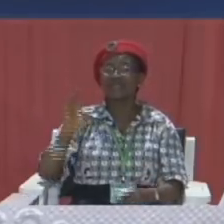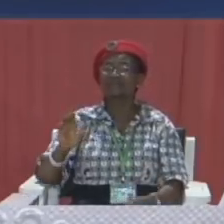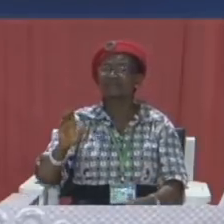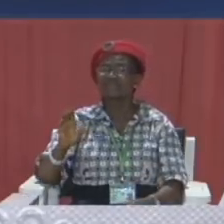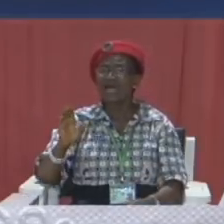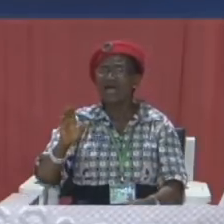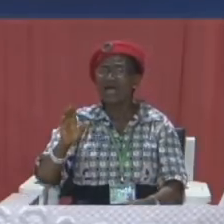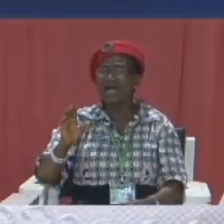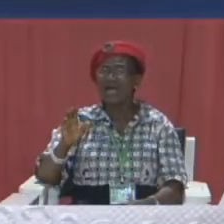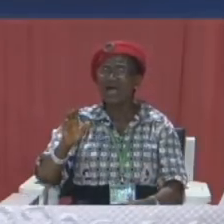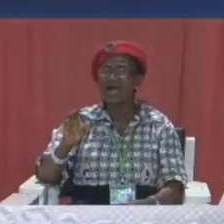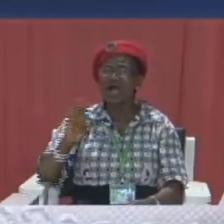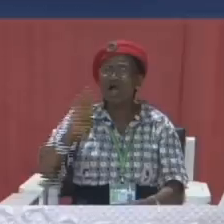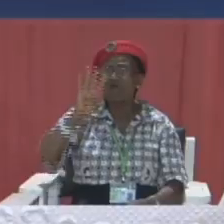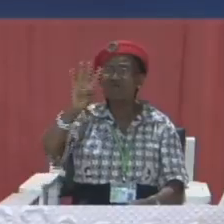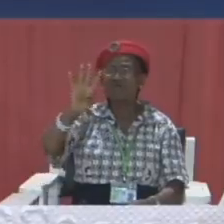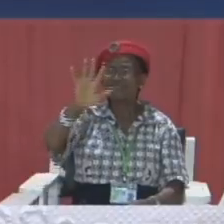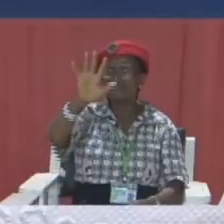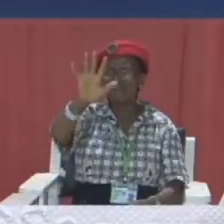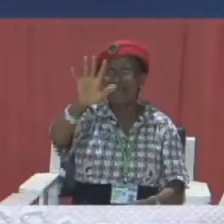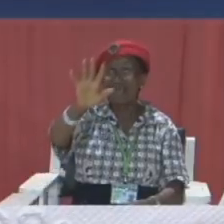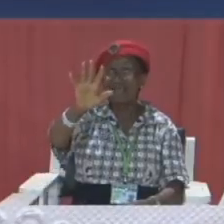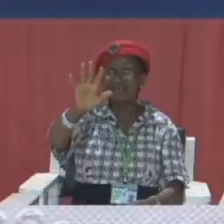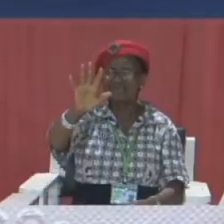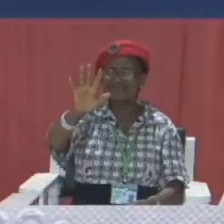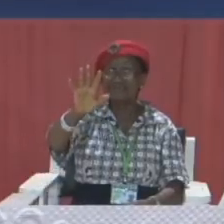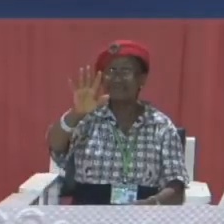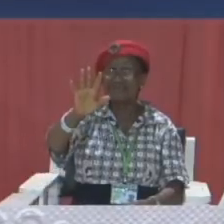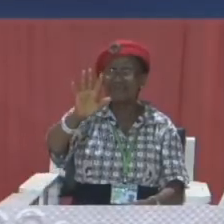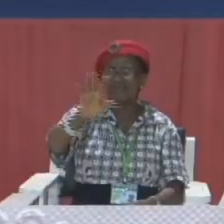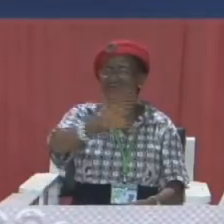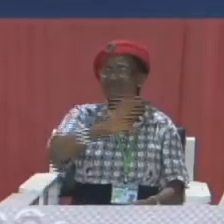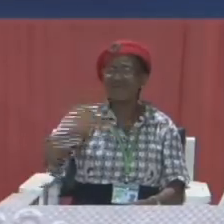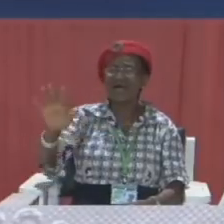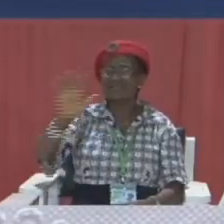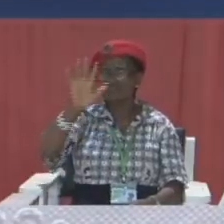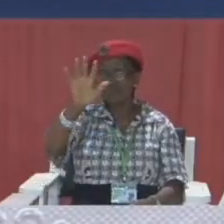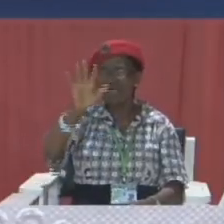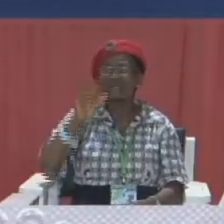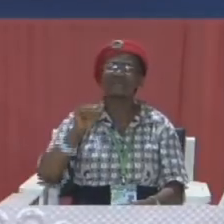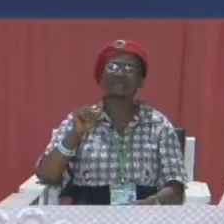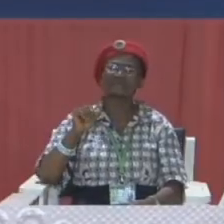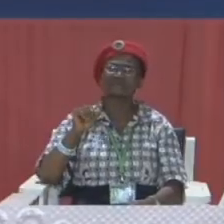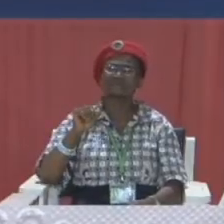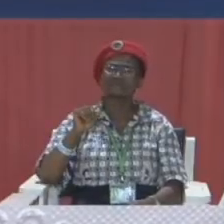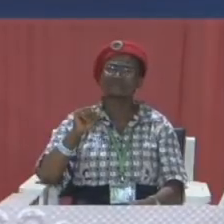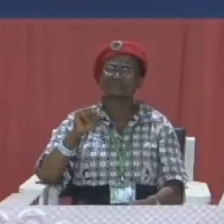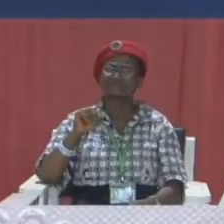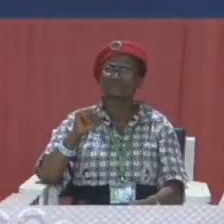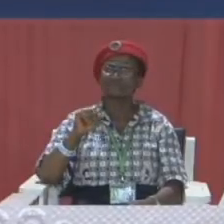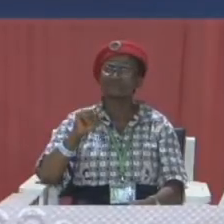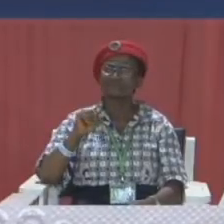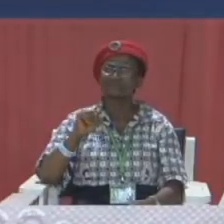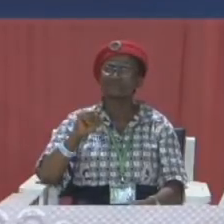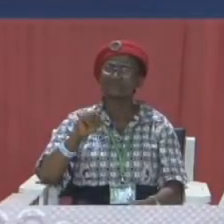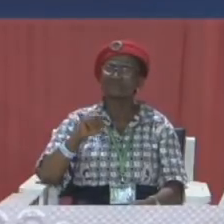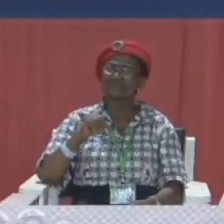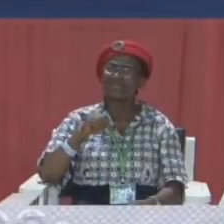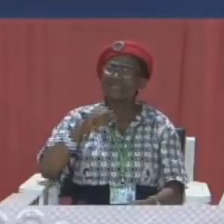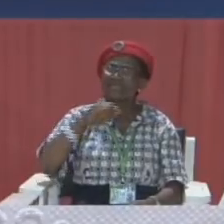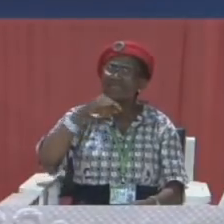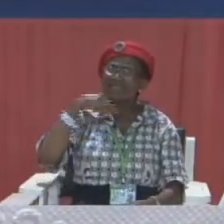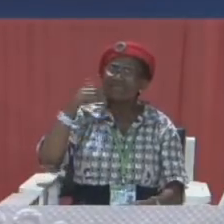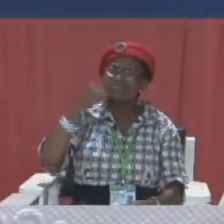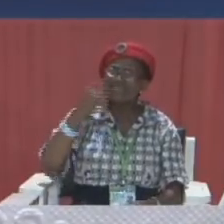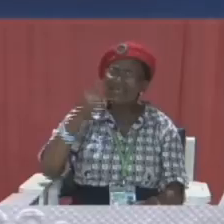karun. Jeremiah 45 verse 5. Jeremiah ori karun din ni adota ese karun. Once you don't seek great